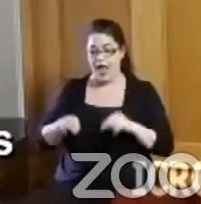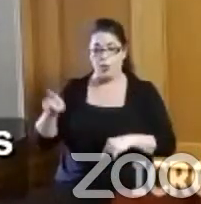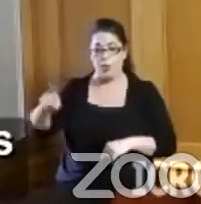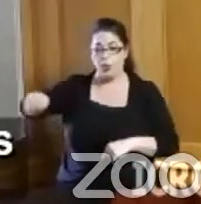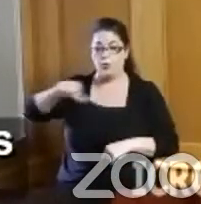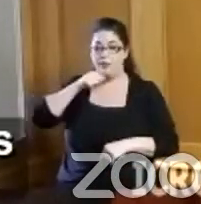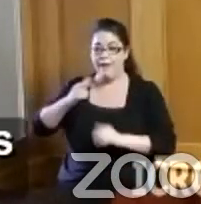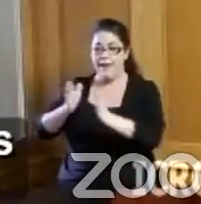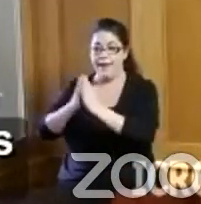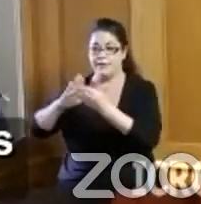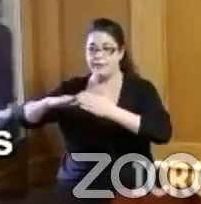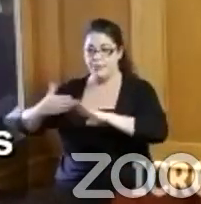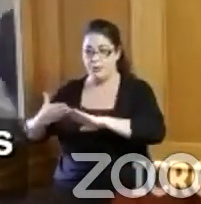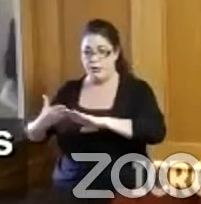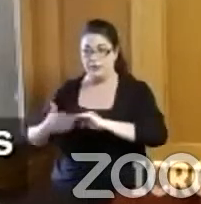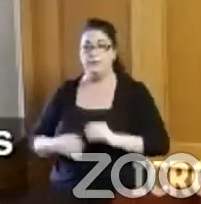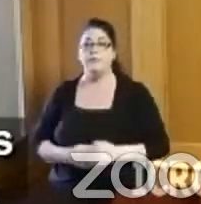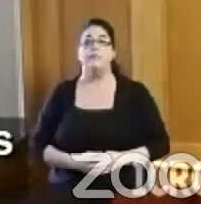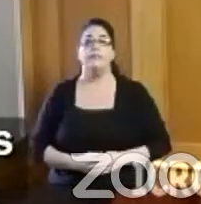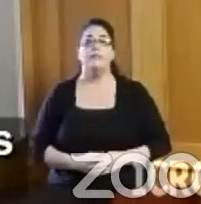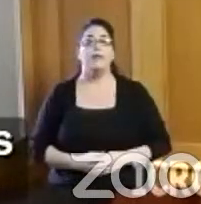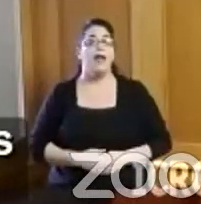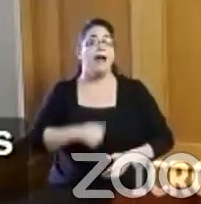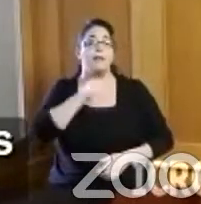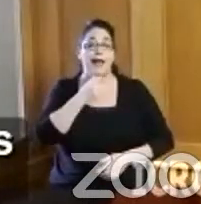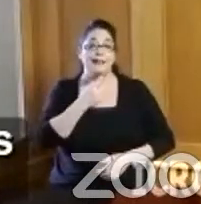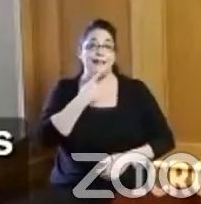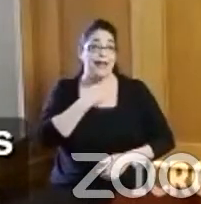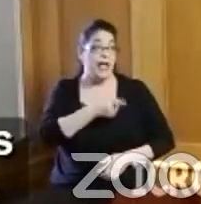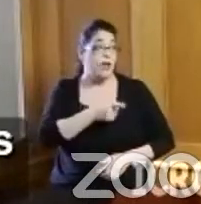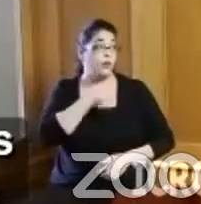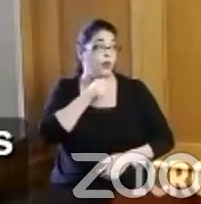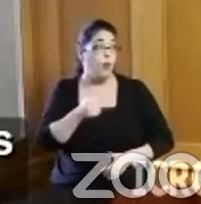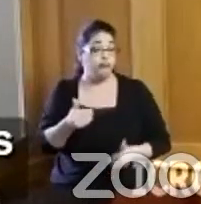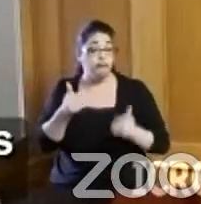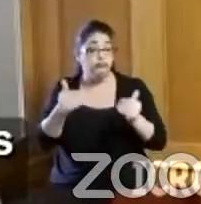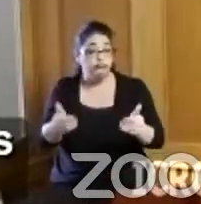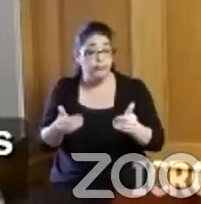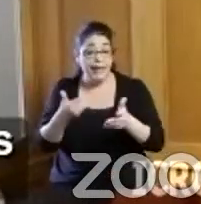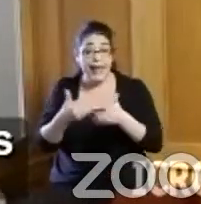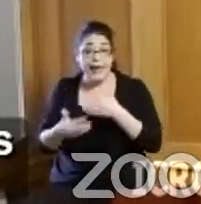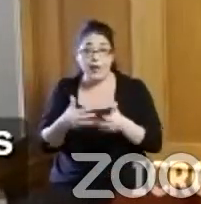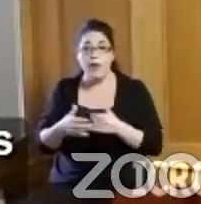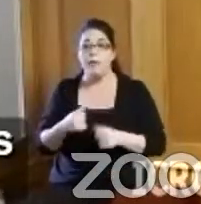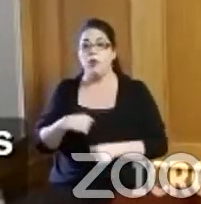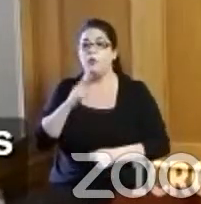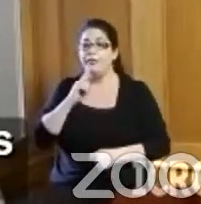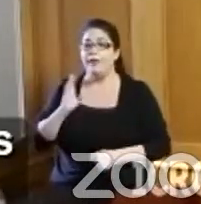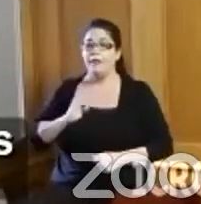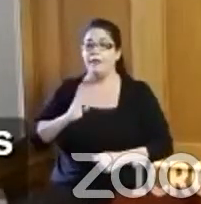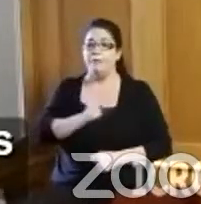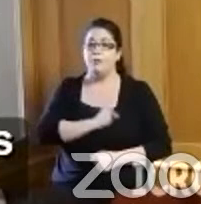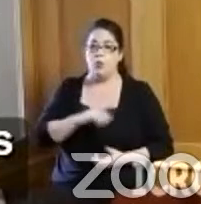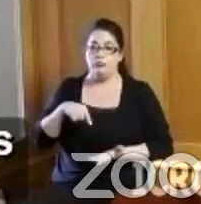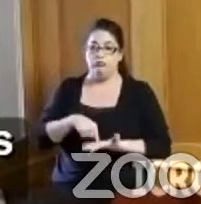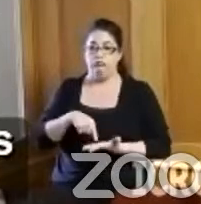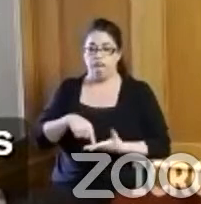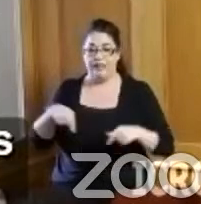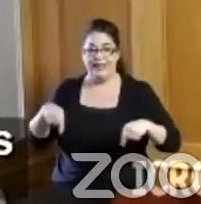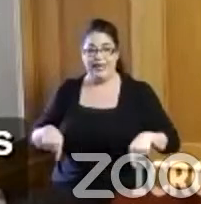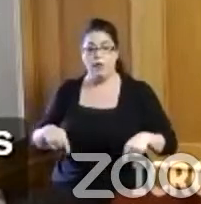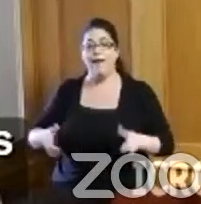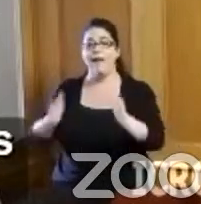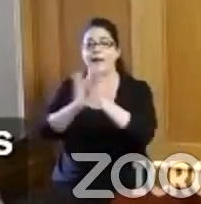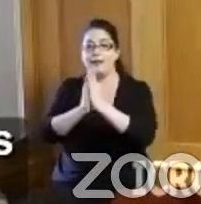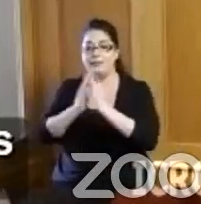you know, and so I'm not saying that you wouldn't do it anyway, but it's very well known that the board is expecting public